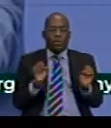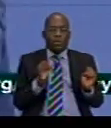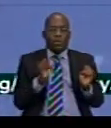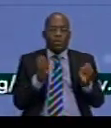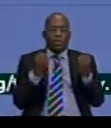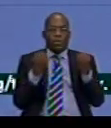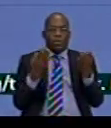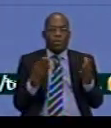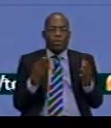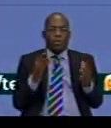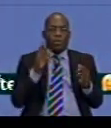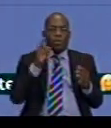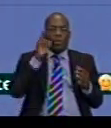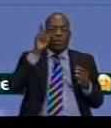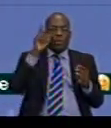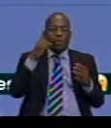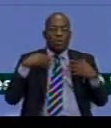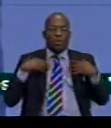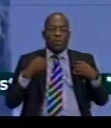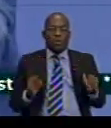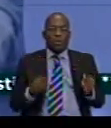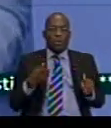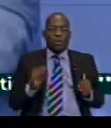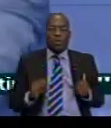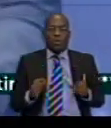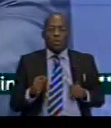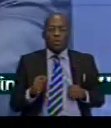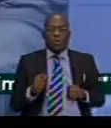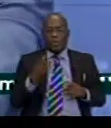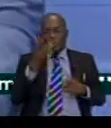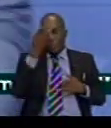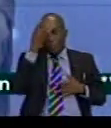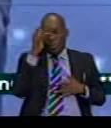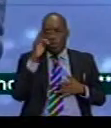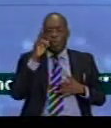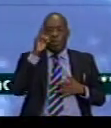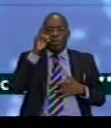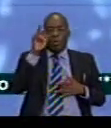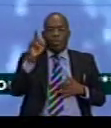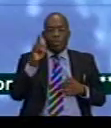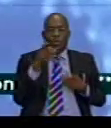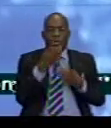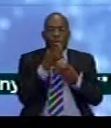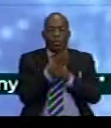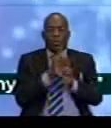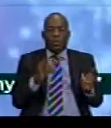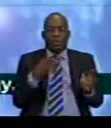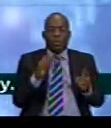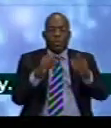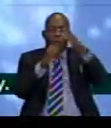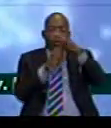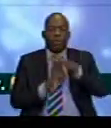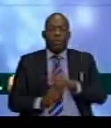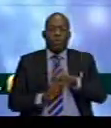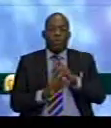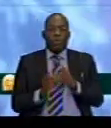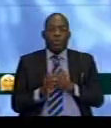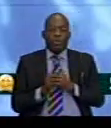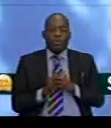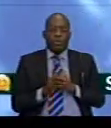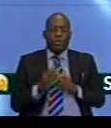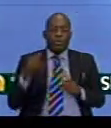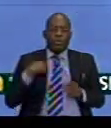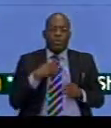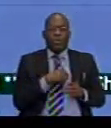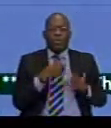You heal the sick. You deliver the oppressed. We thank you.